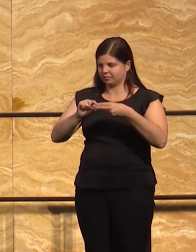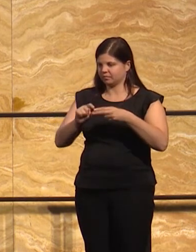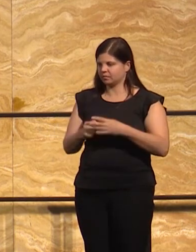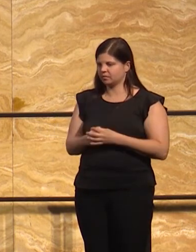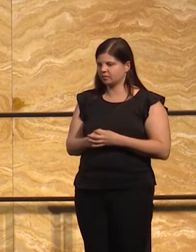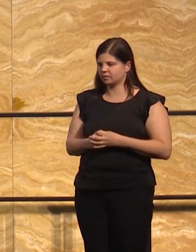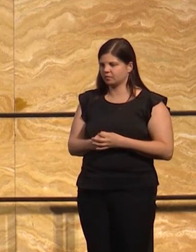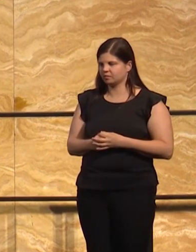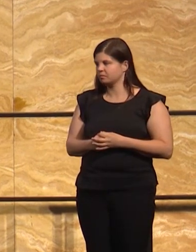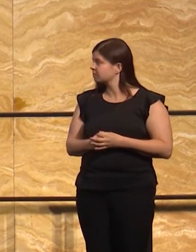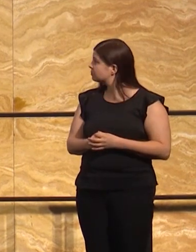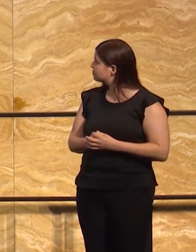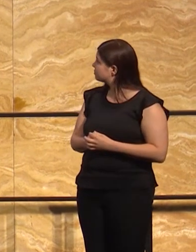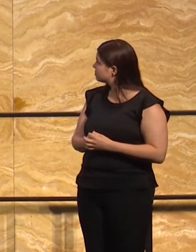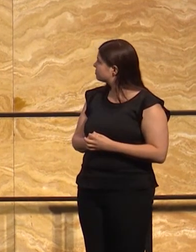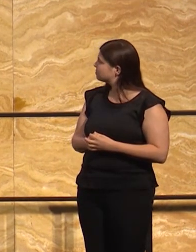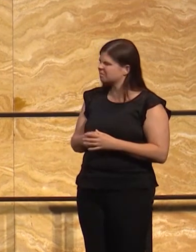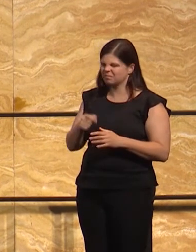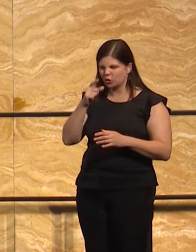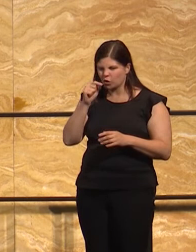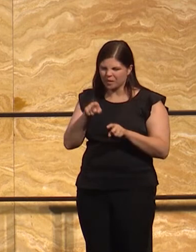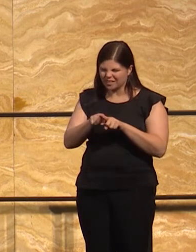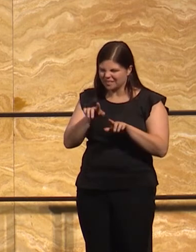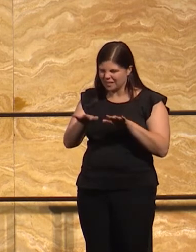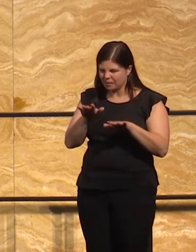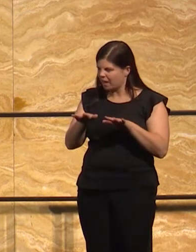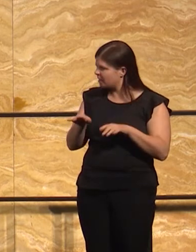they're potentially related, and I'll put this to you, Funmi. Drawing on your own